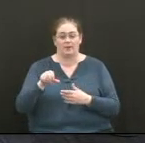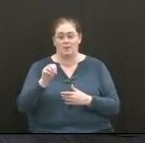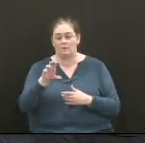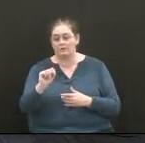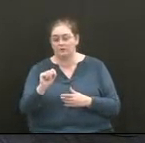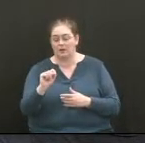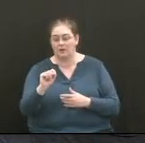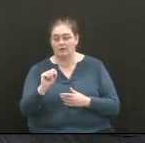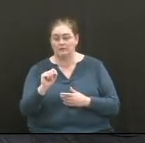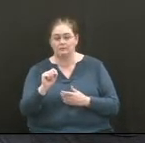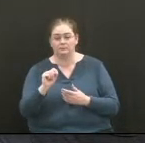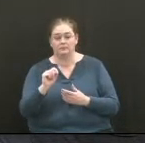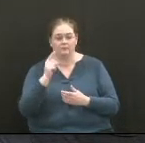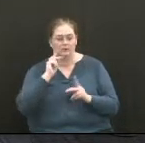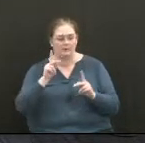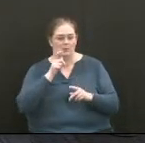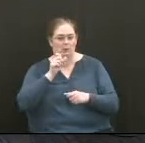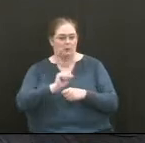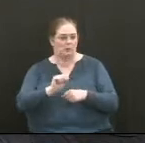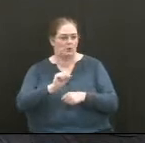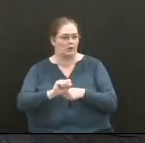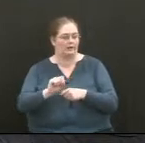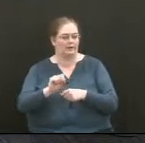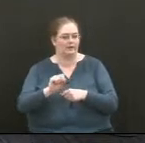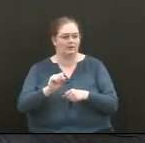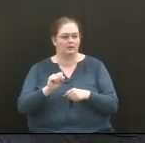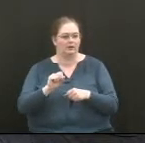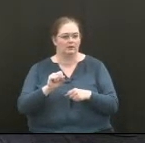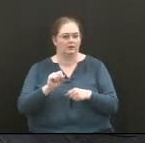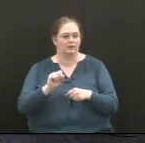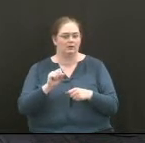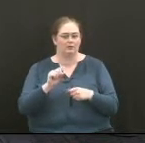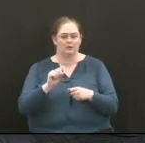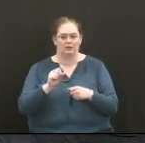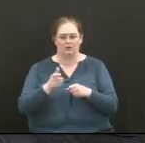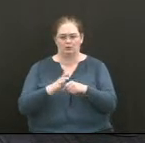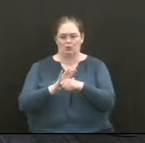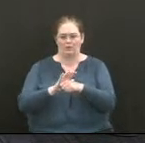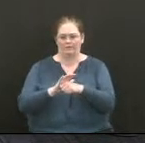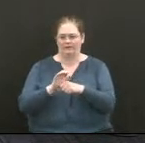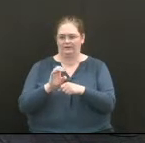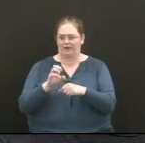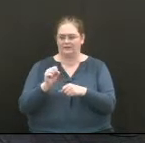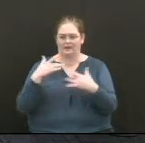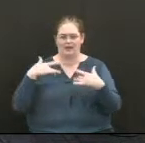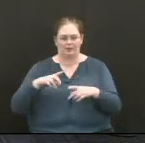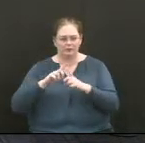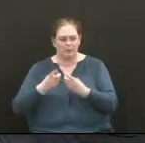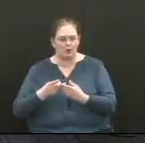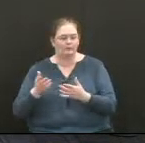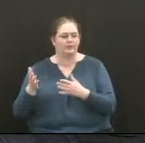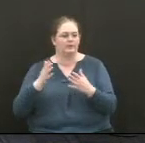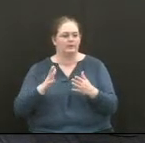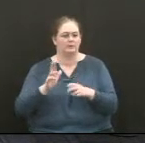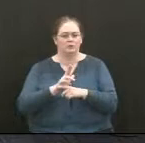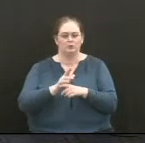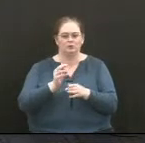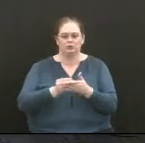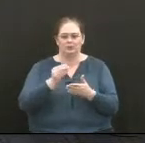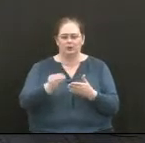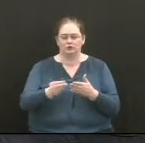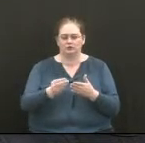overtime salaries to people who are working on you know, COVID cases, obviously in the health department. We've been using it to